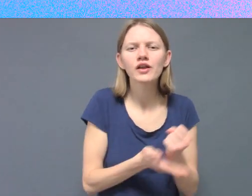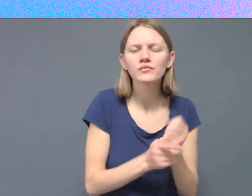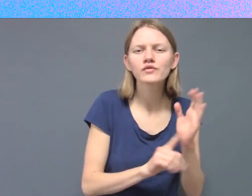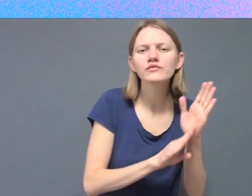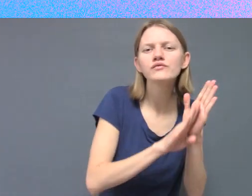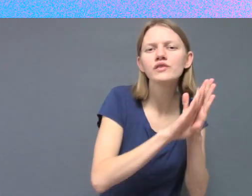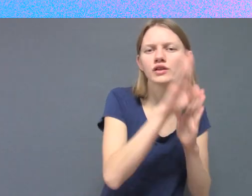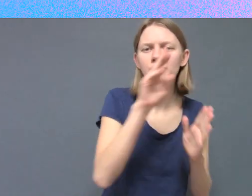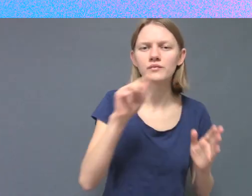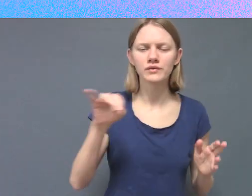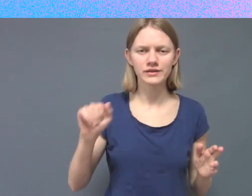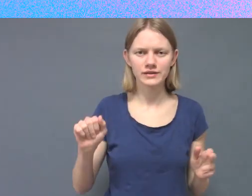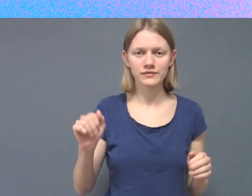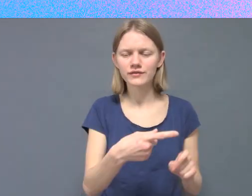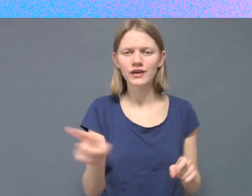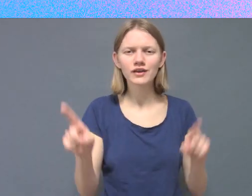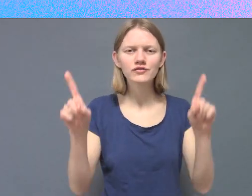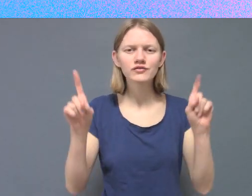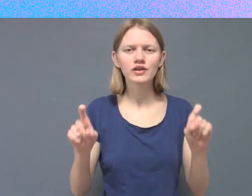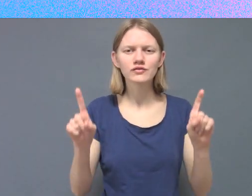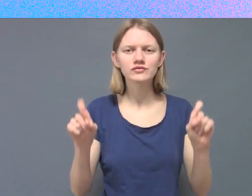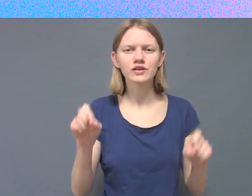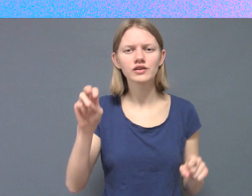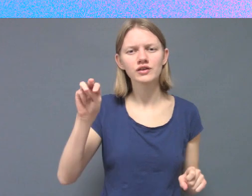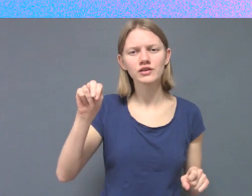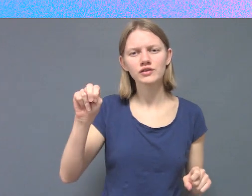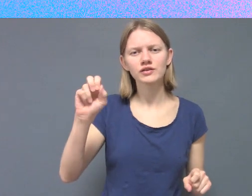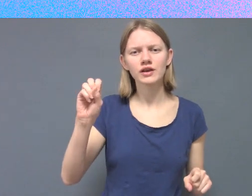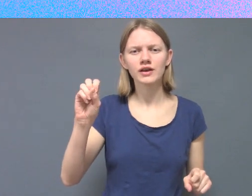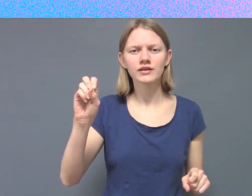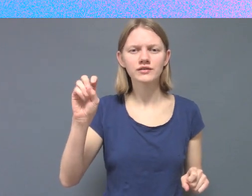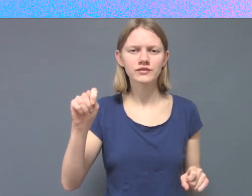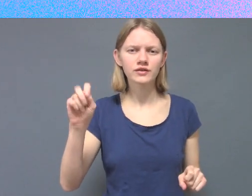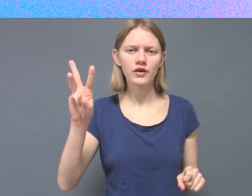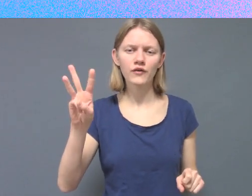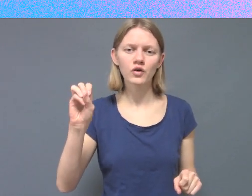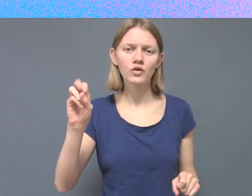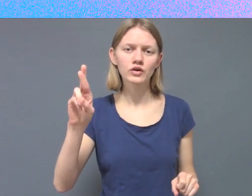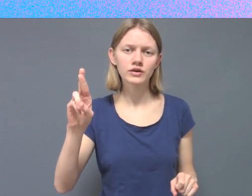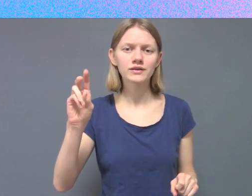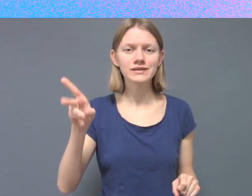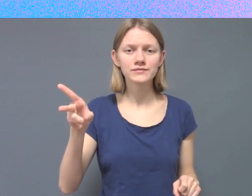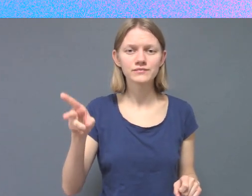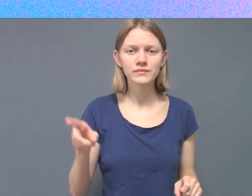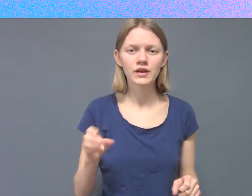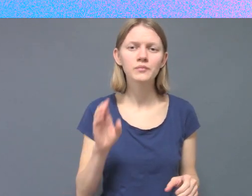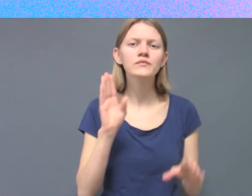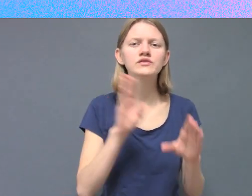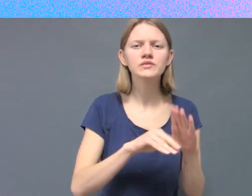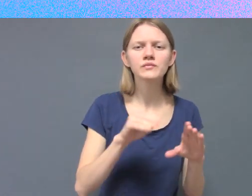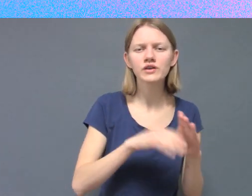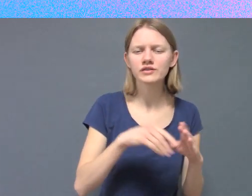its exceptional community hub. Mina is powered by participants. There are approximately 600